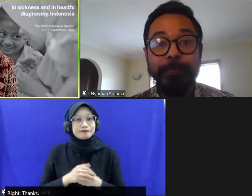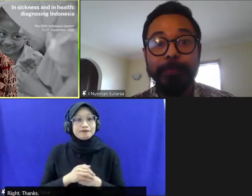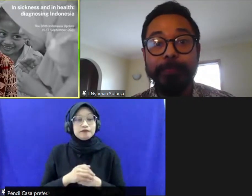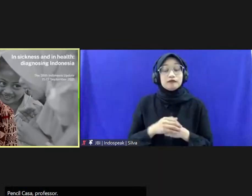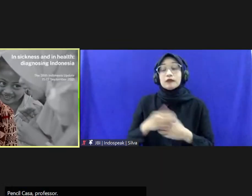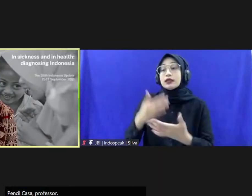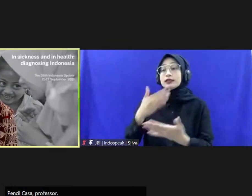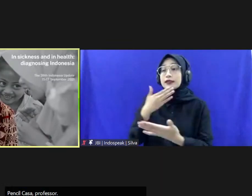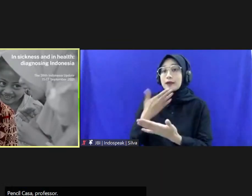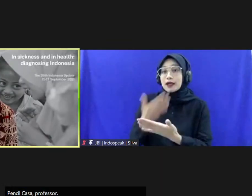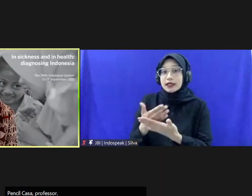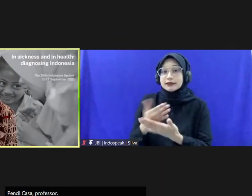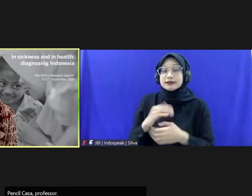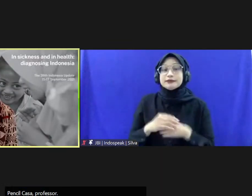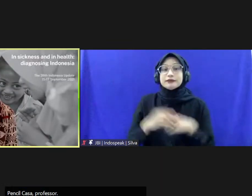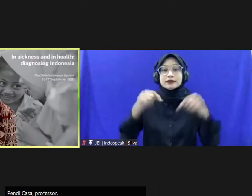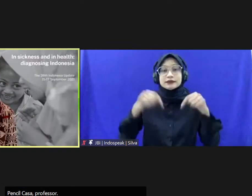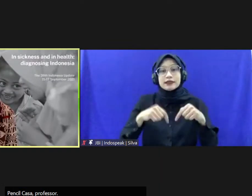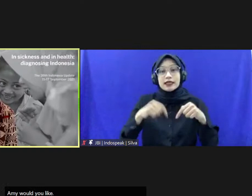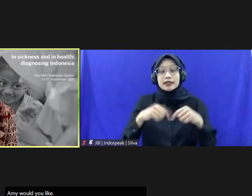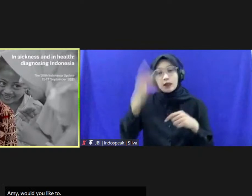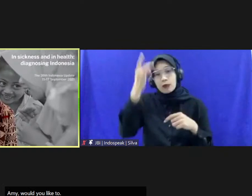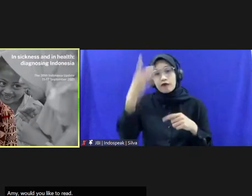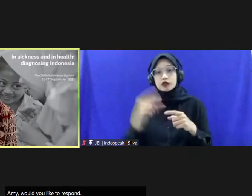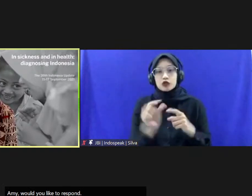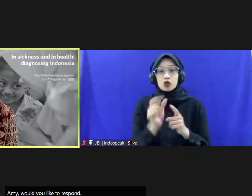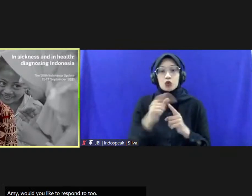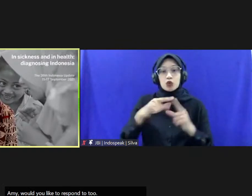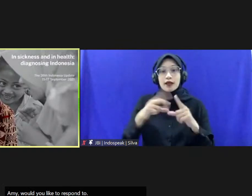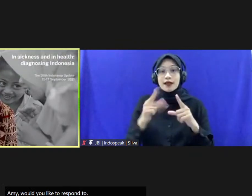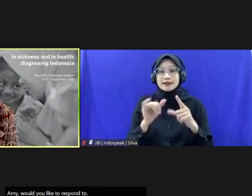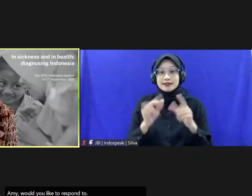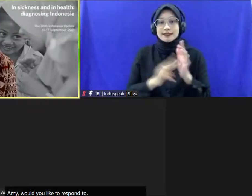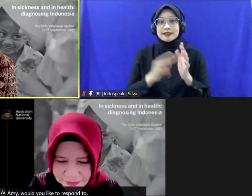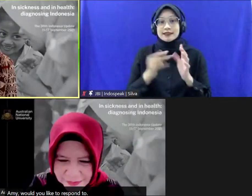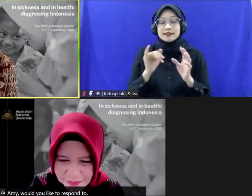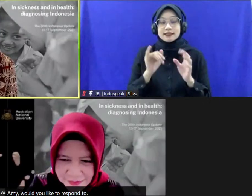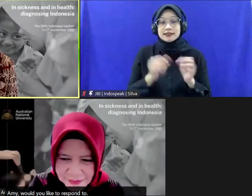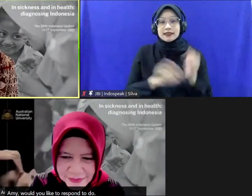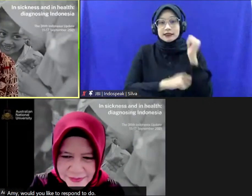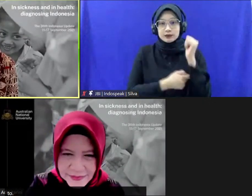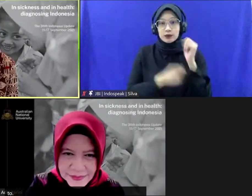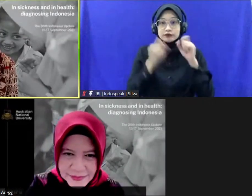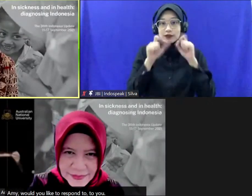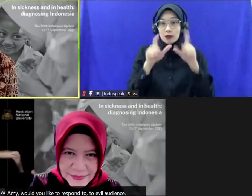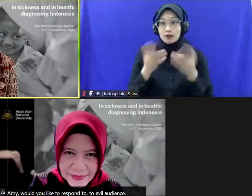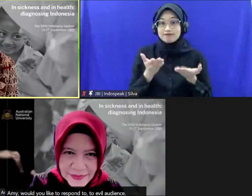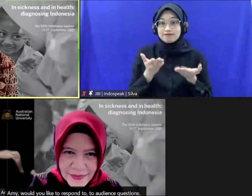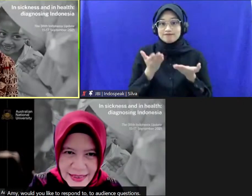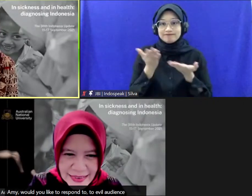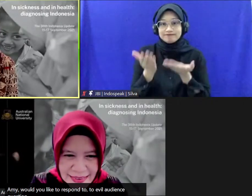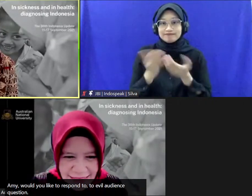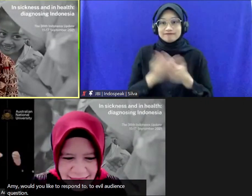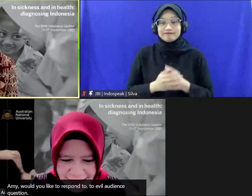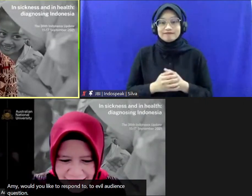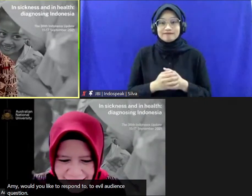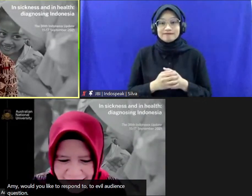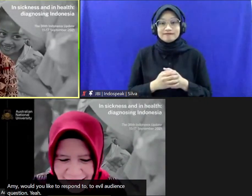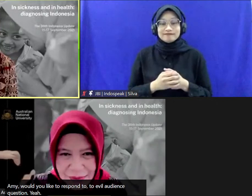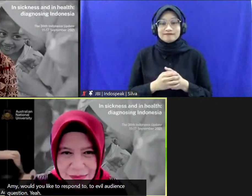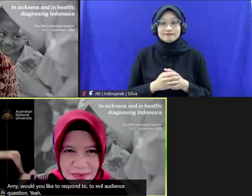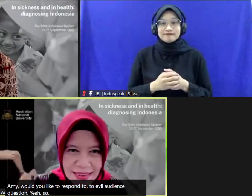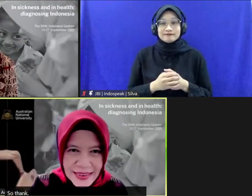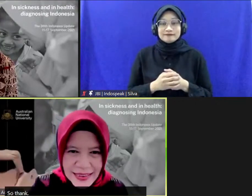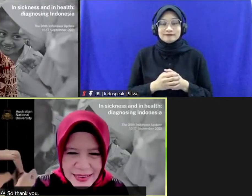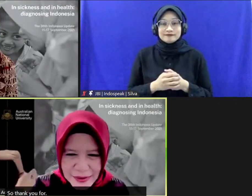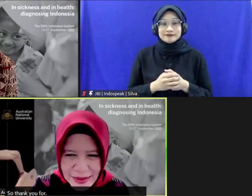Professor Utarini, would you like to respond to Ibu Arian's question? Yeah. So thank